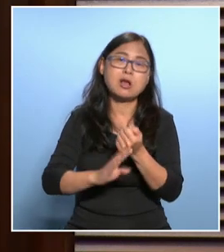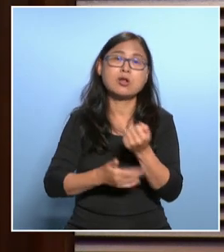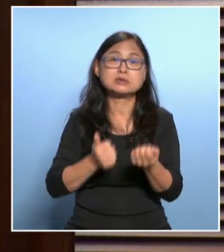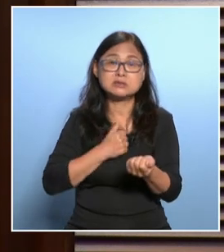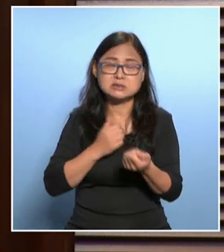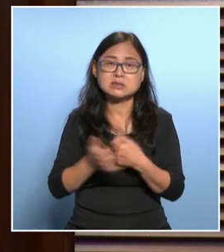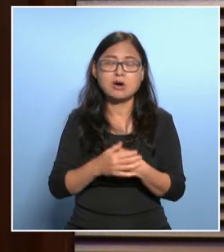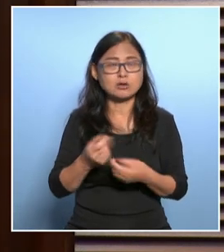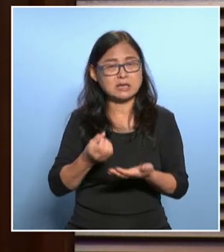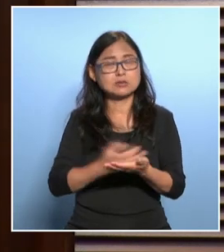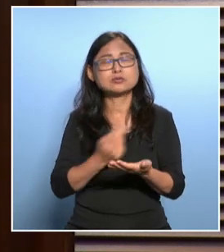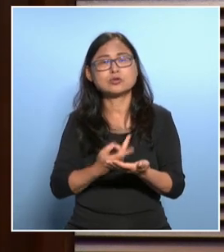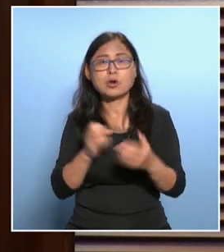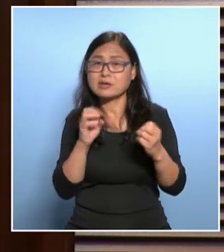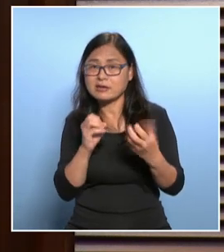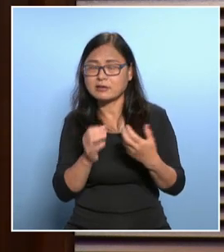copies.